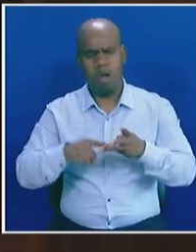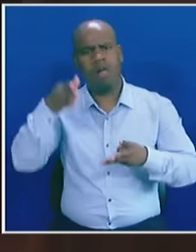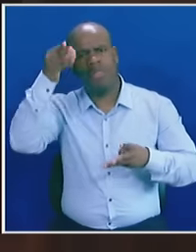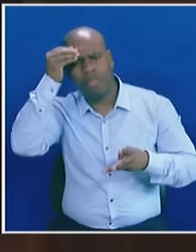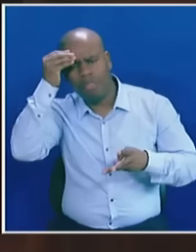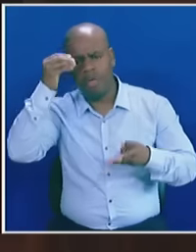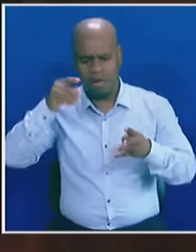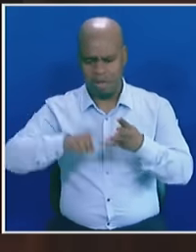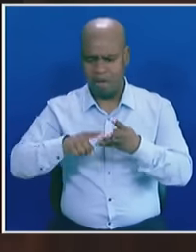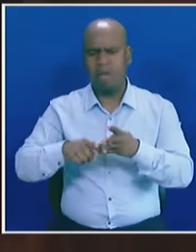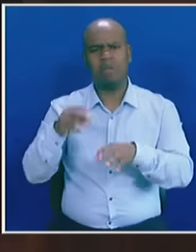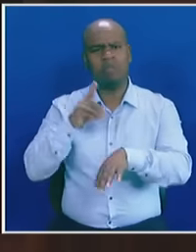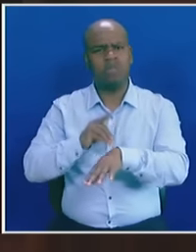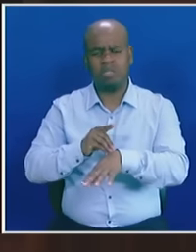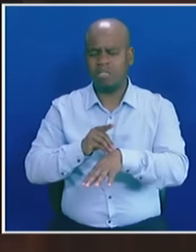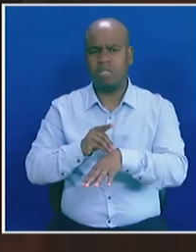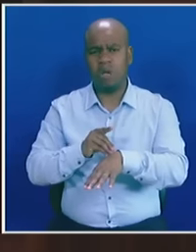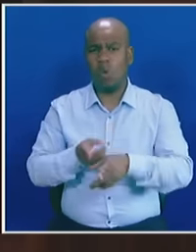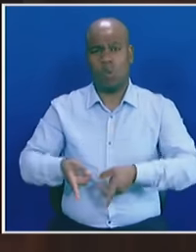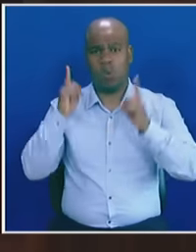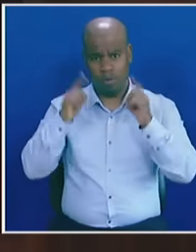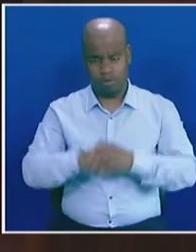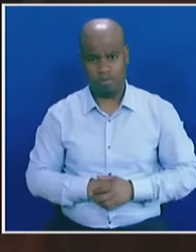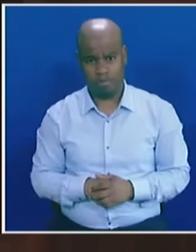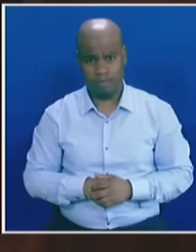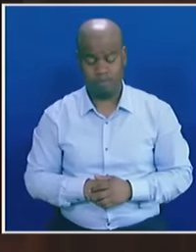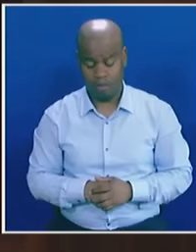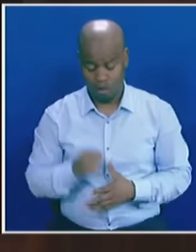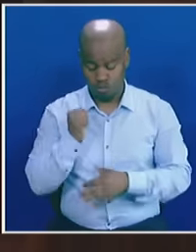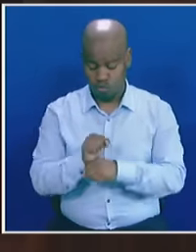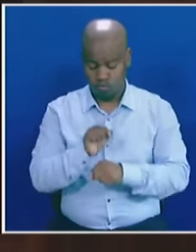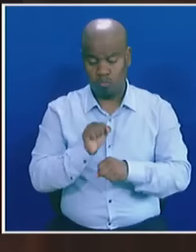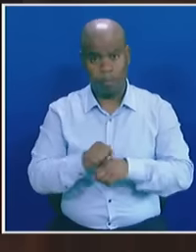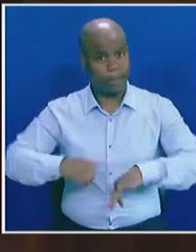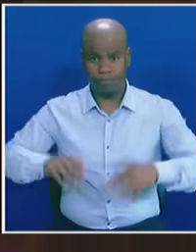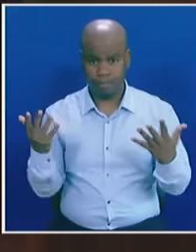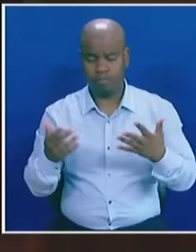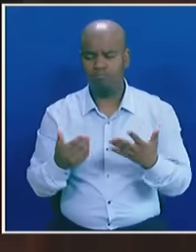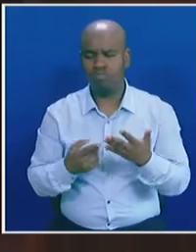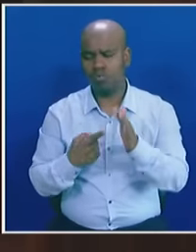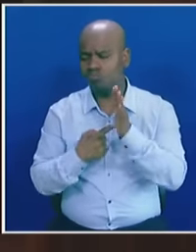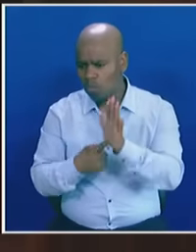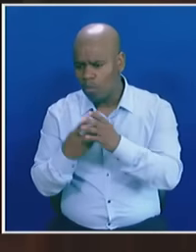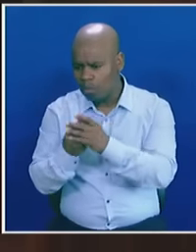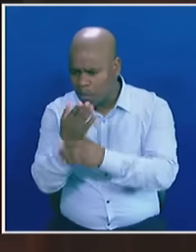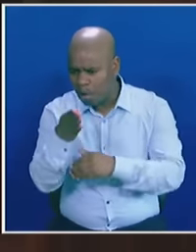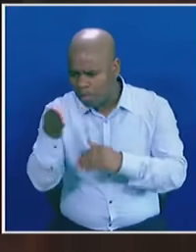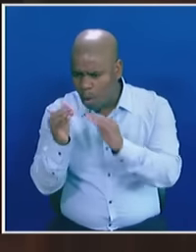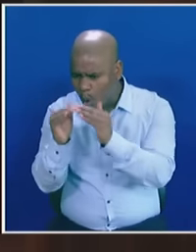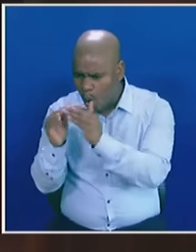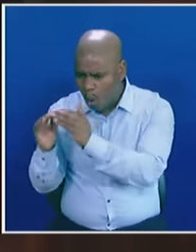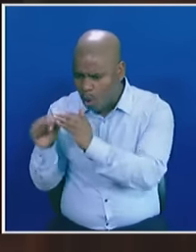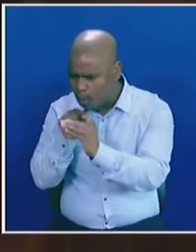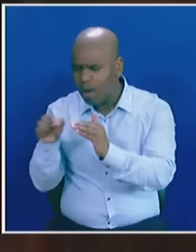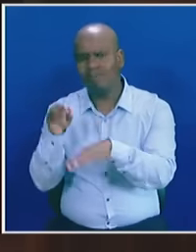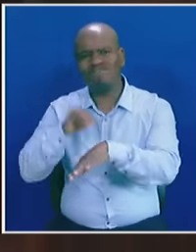and preventable diseases. The absence of jobs introduces tensions in people's homes. In a